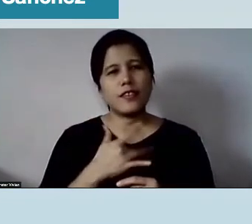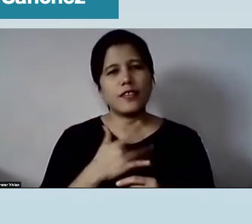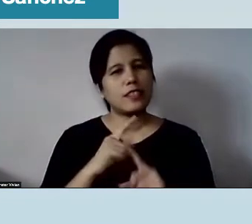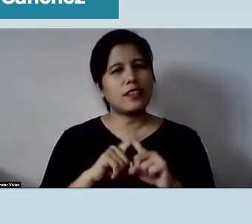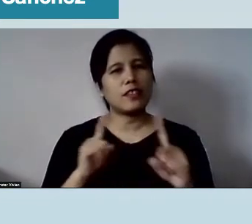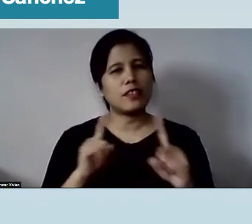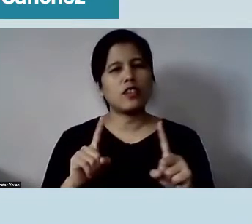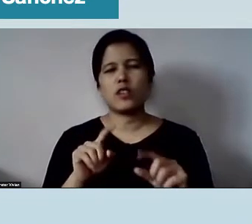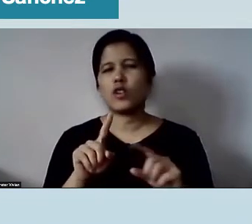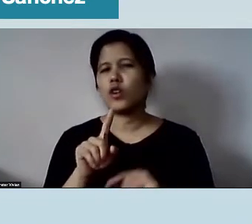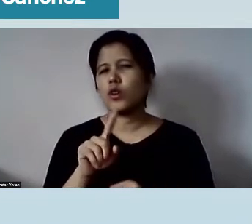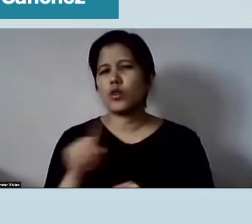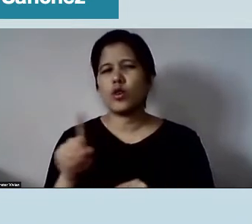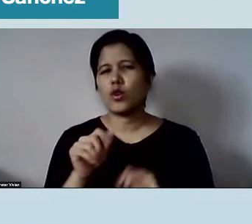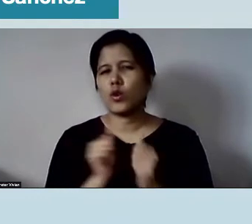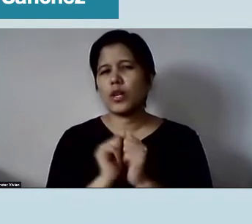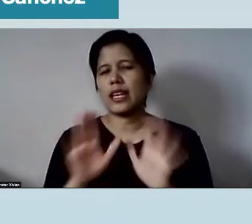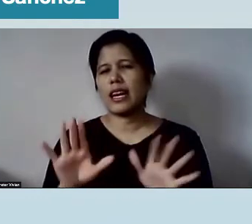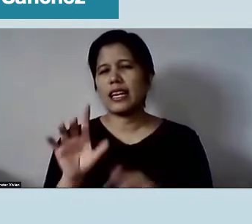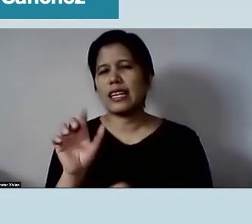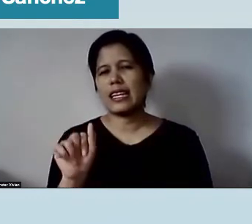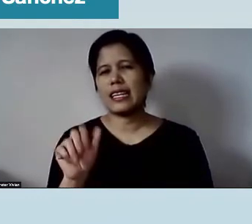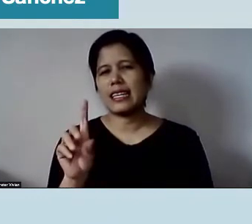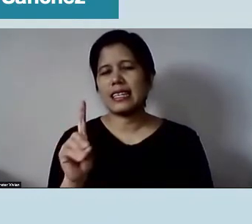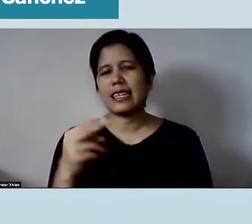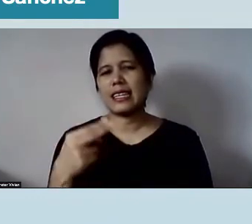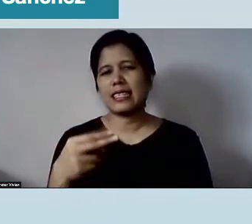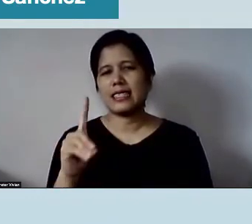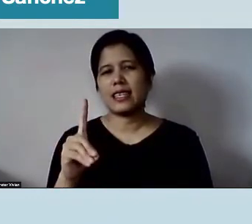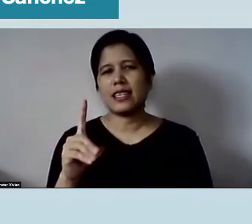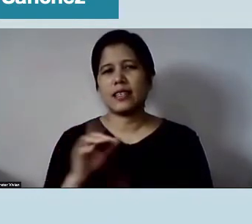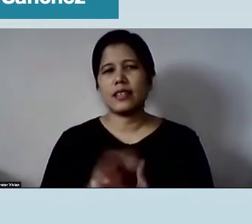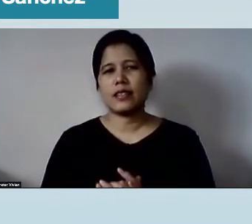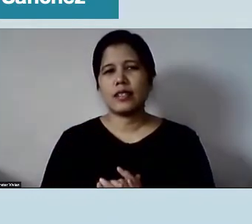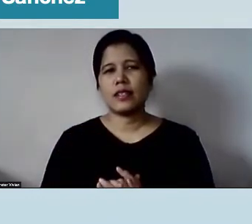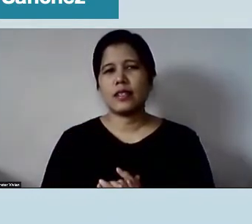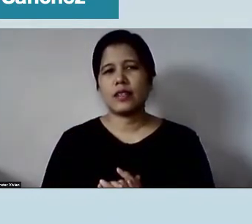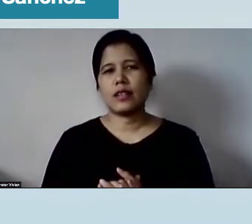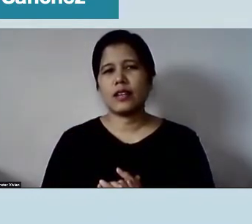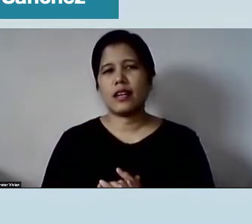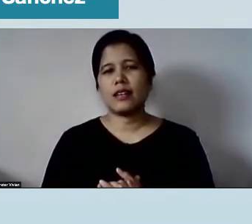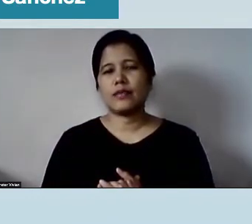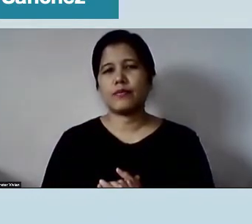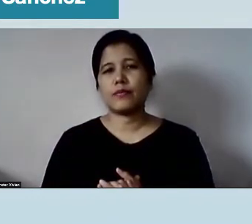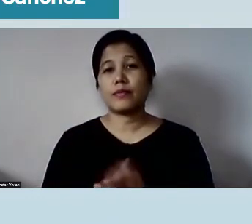those without ADHD. An American